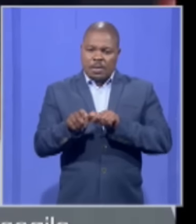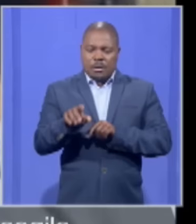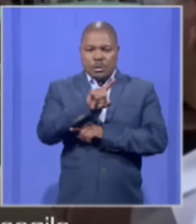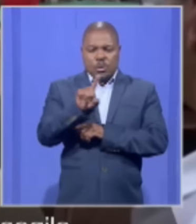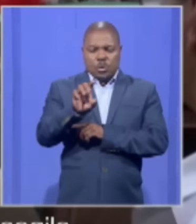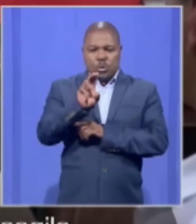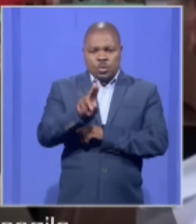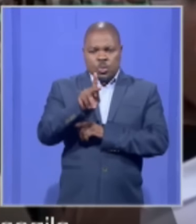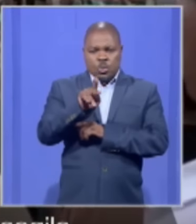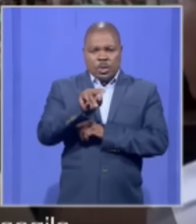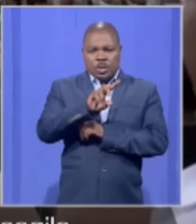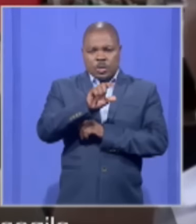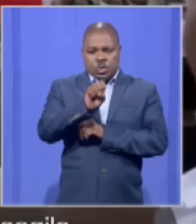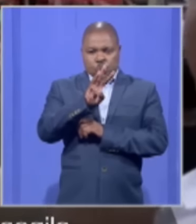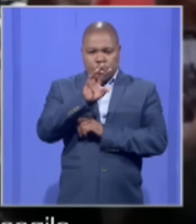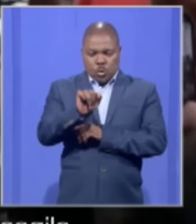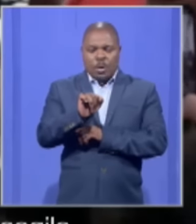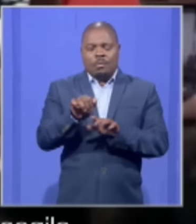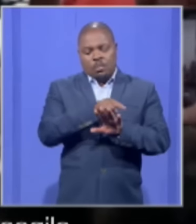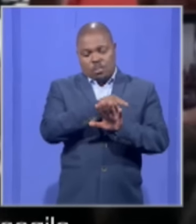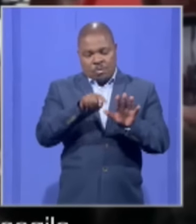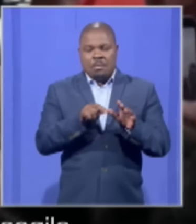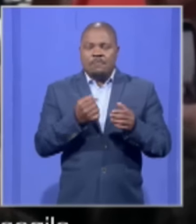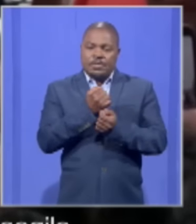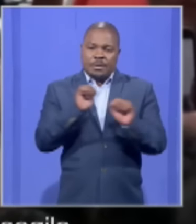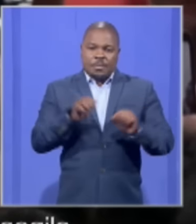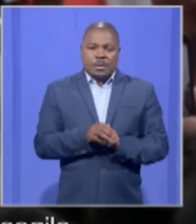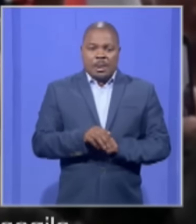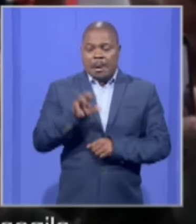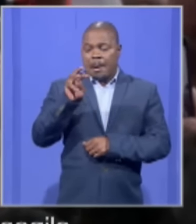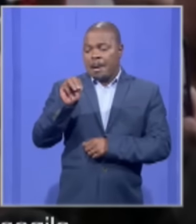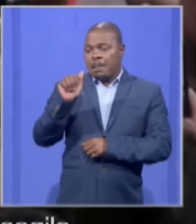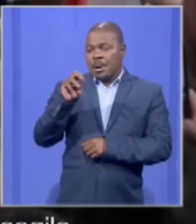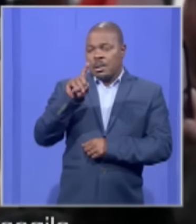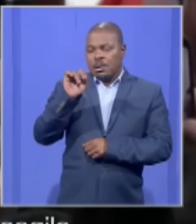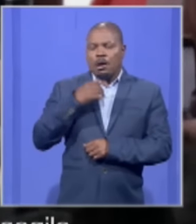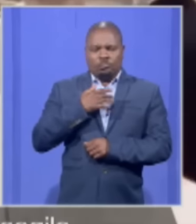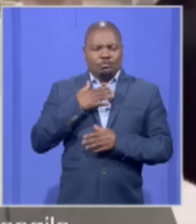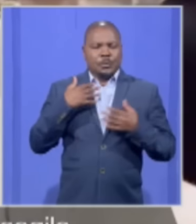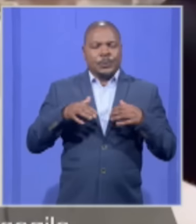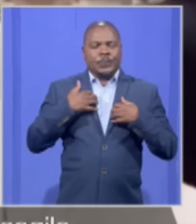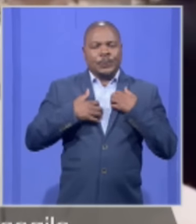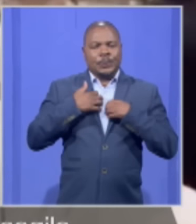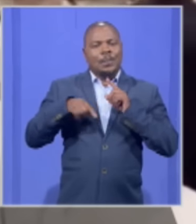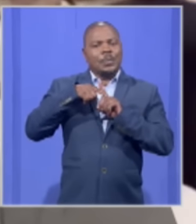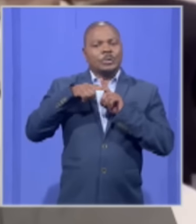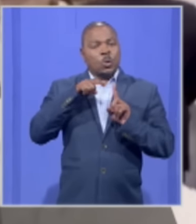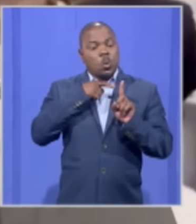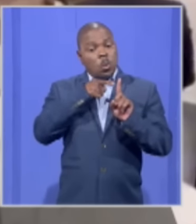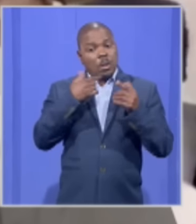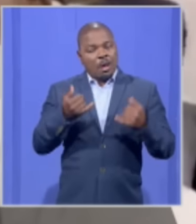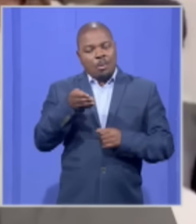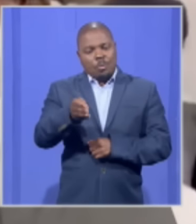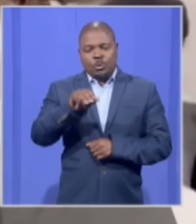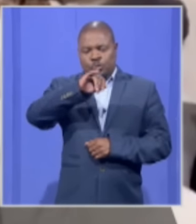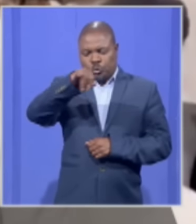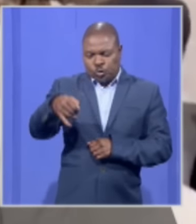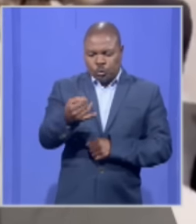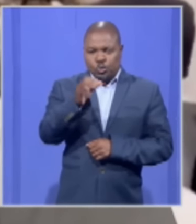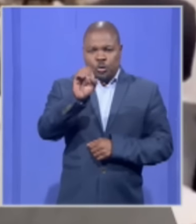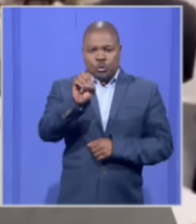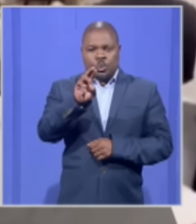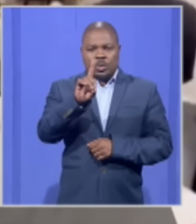Wema. Mandla Mandela o ne a tiile moko morago ga go goroga kwa Jordan. We are reporting that